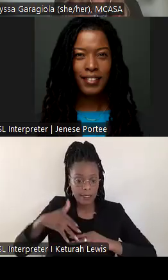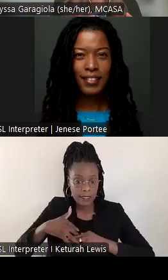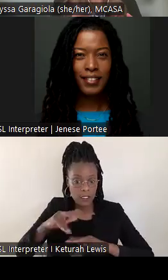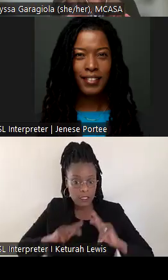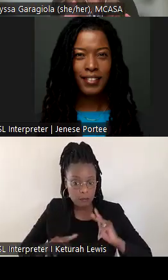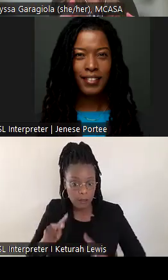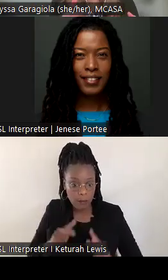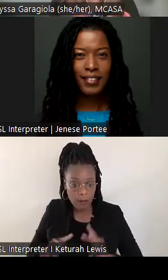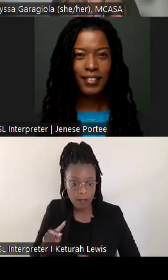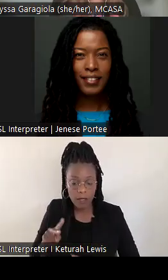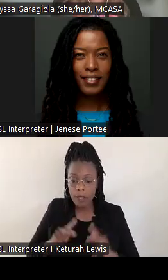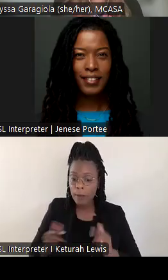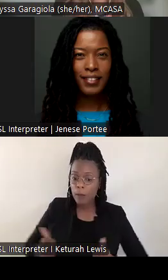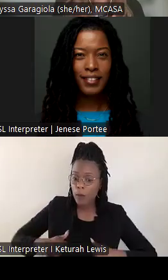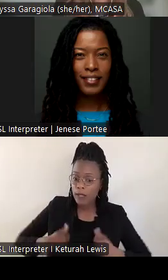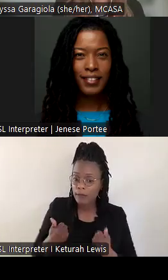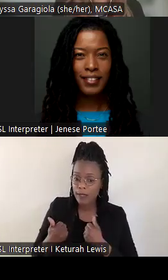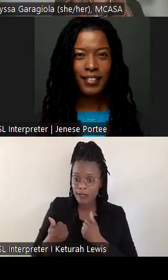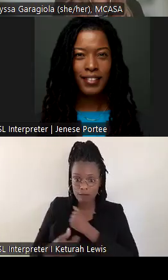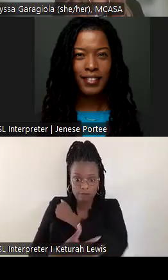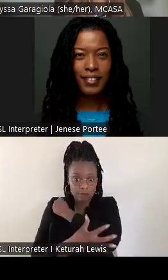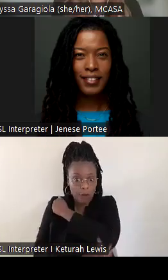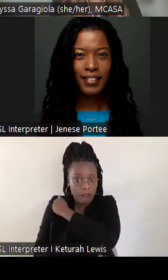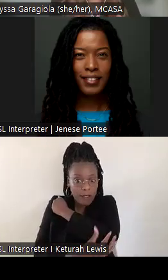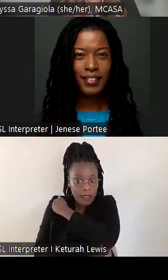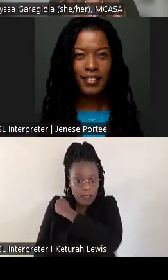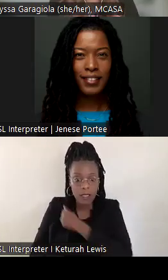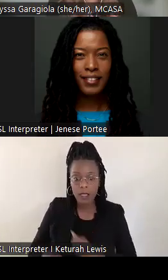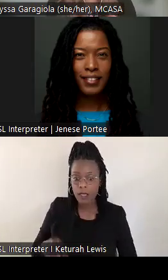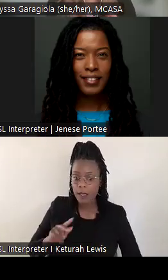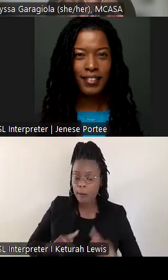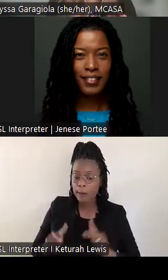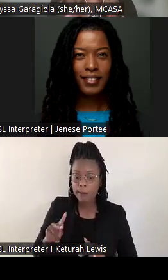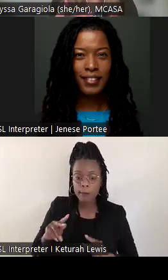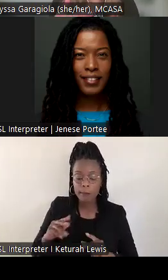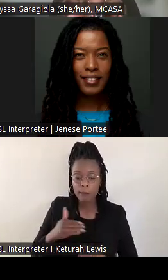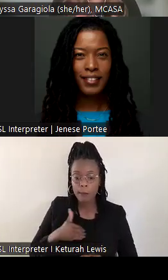poverty, members of the LGBTQIA plus community,